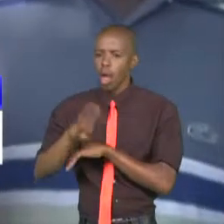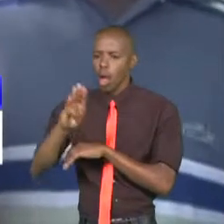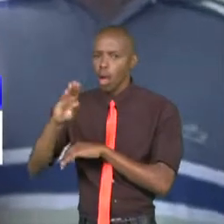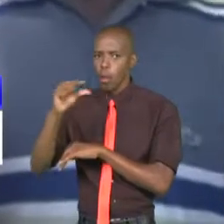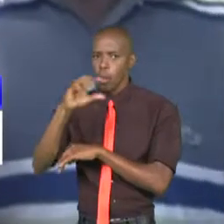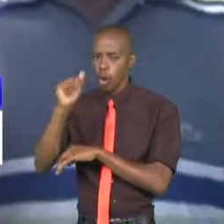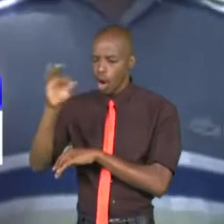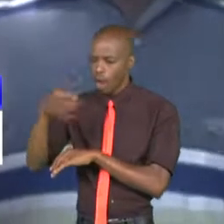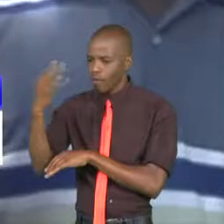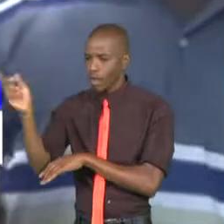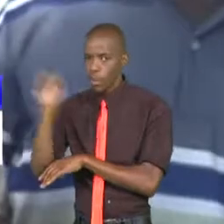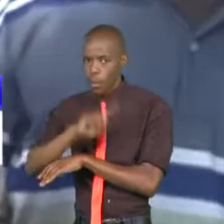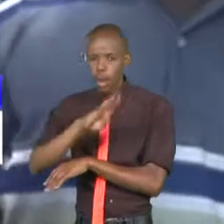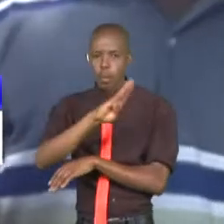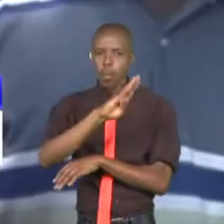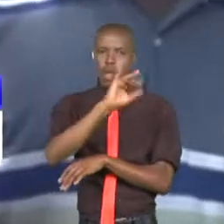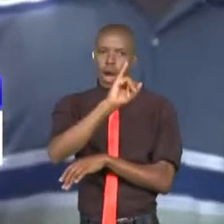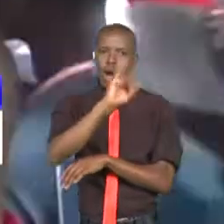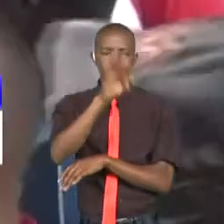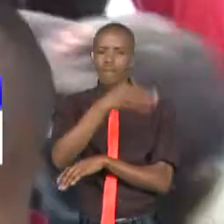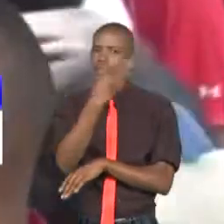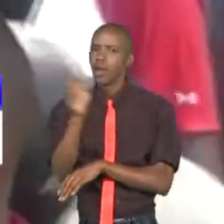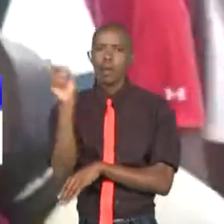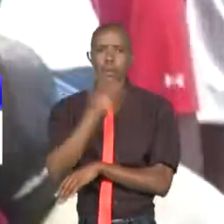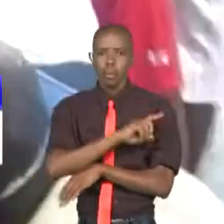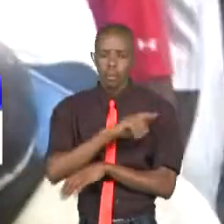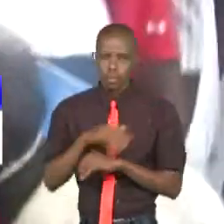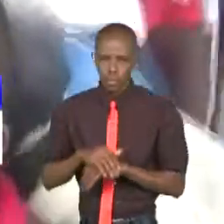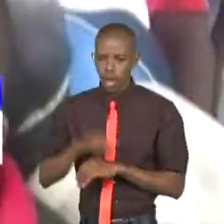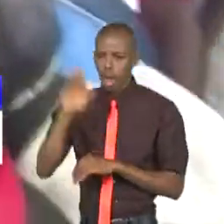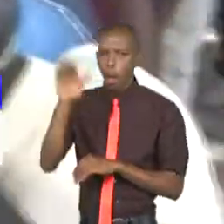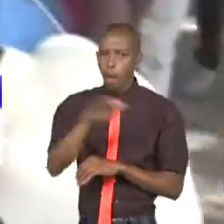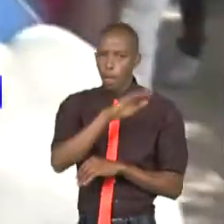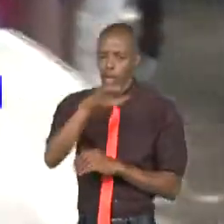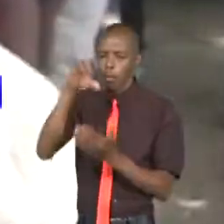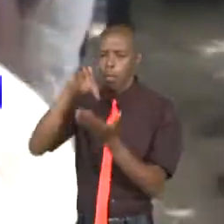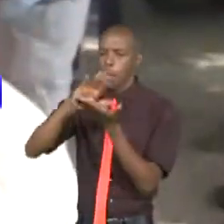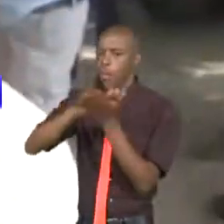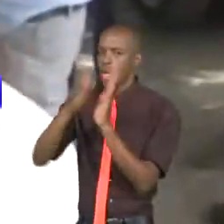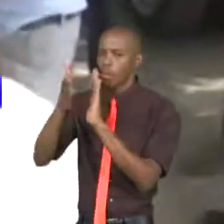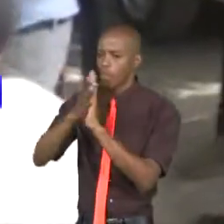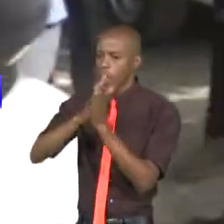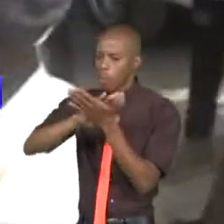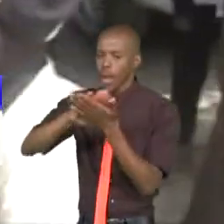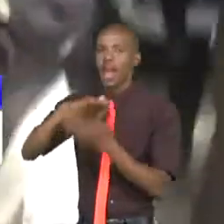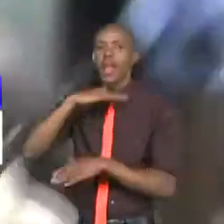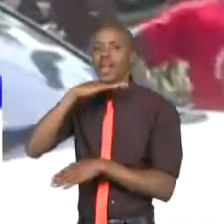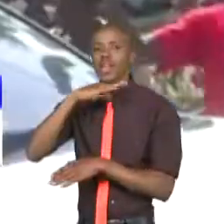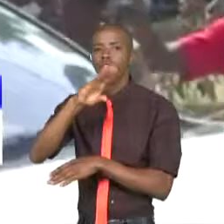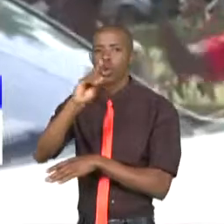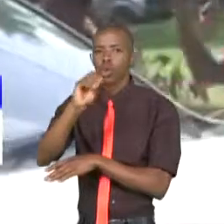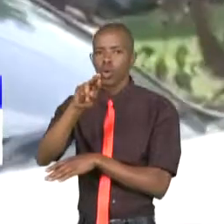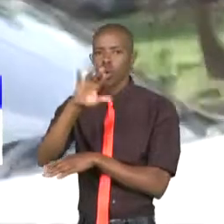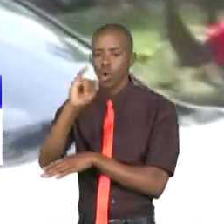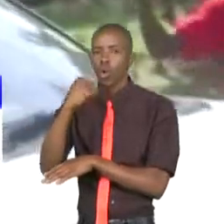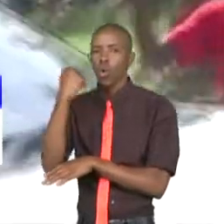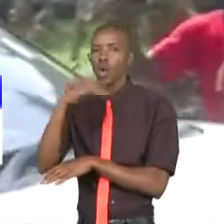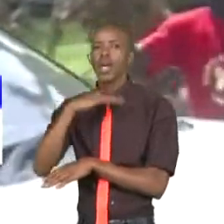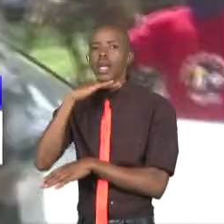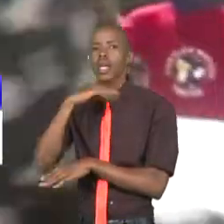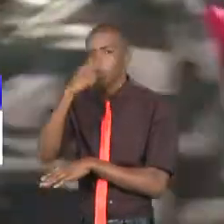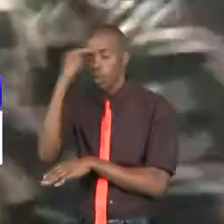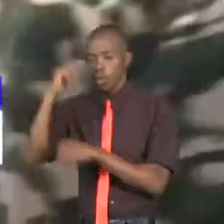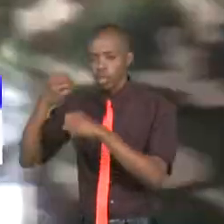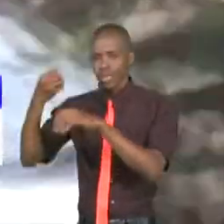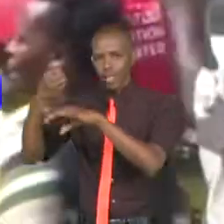ameanguka Msambweni, BBI finito. The parliamentary seat became vacant following the death of Suleiman Dori, who succumbed to